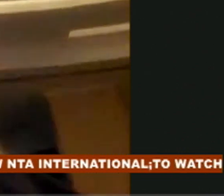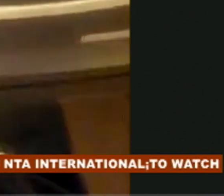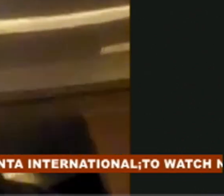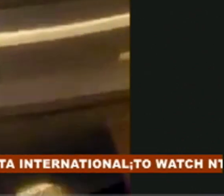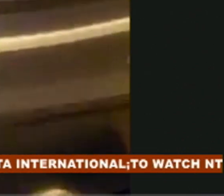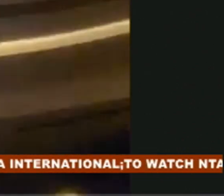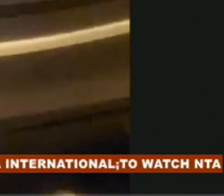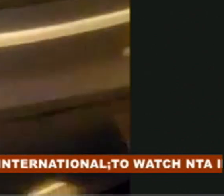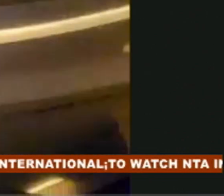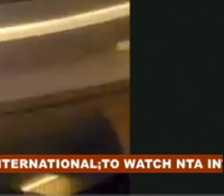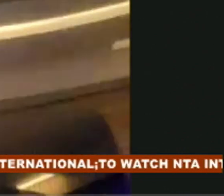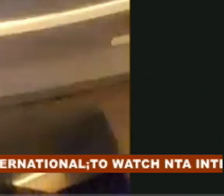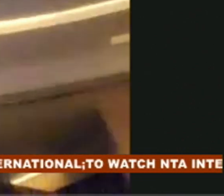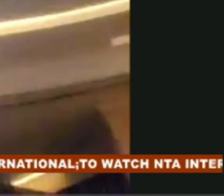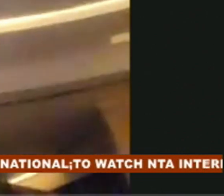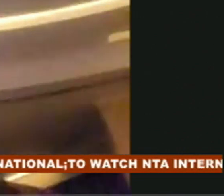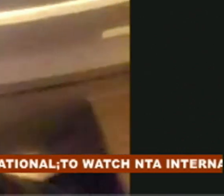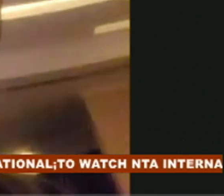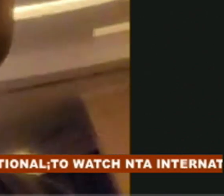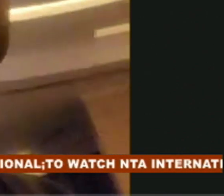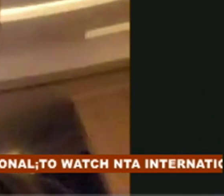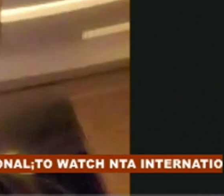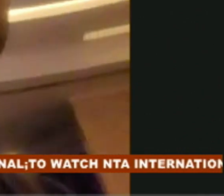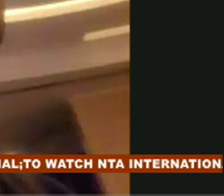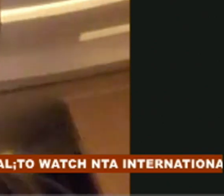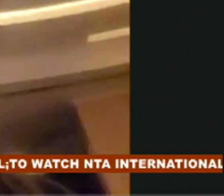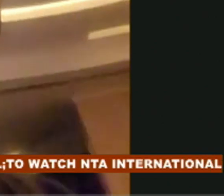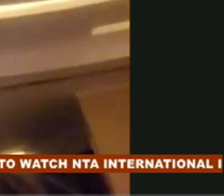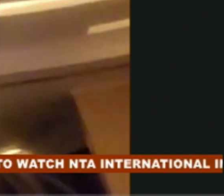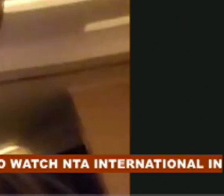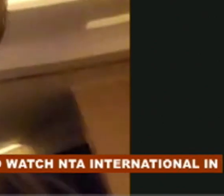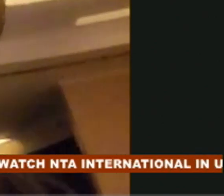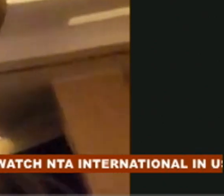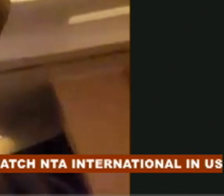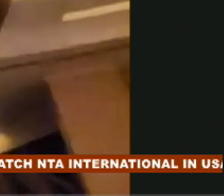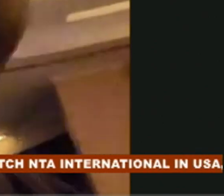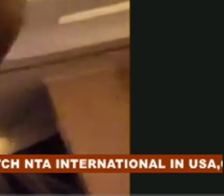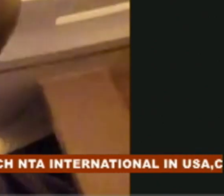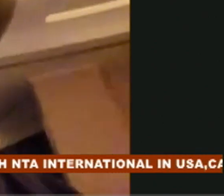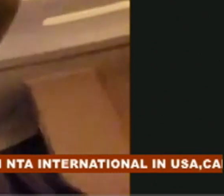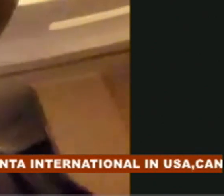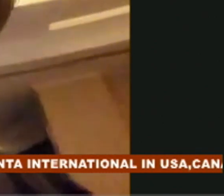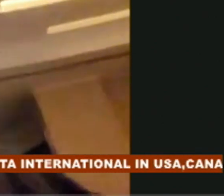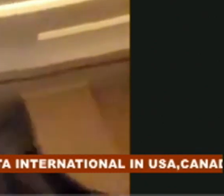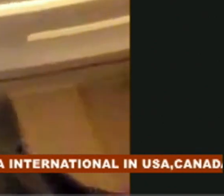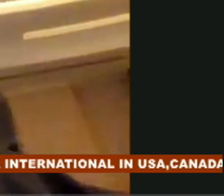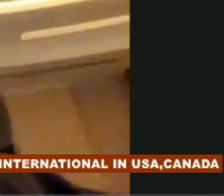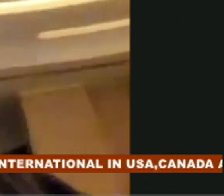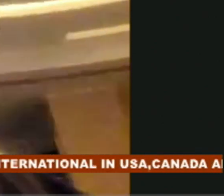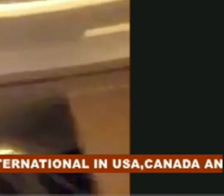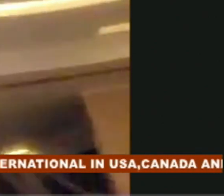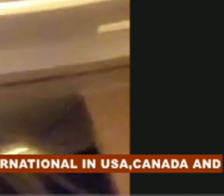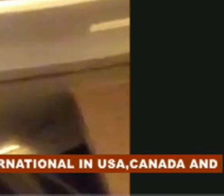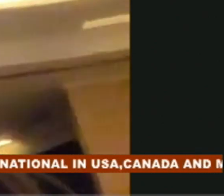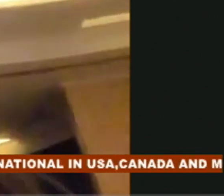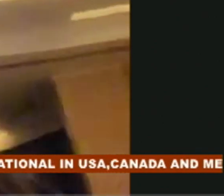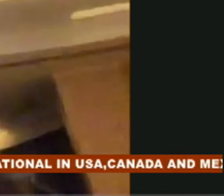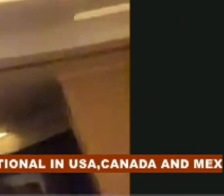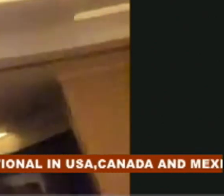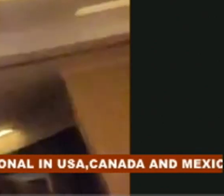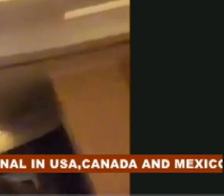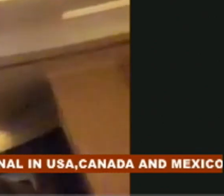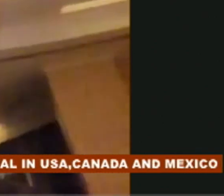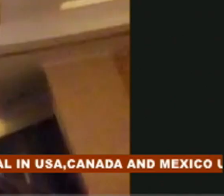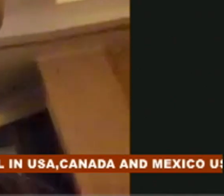have embassy staffs of Egyptian embassy have all been moved to Aswan.